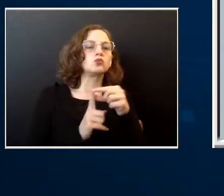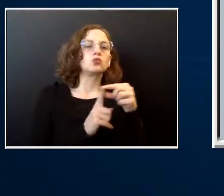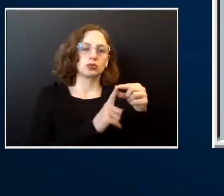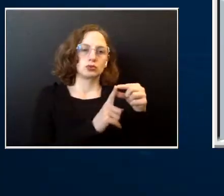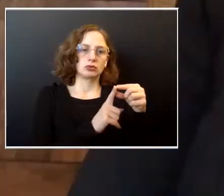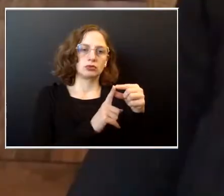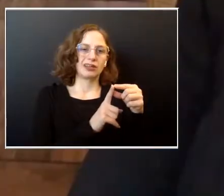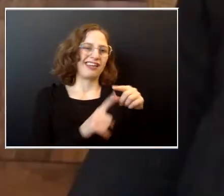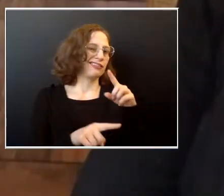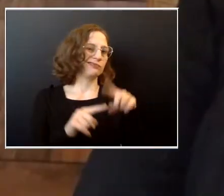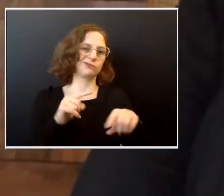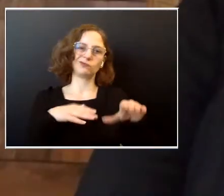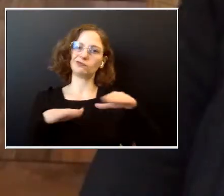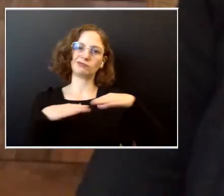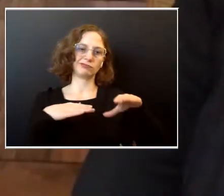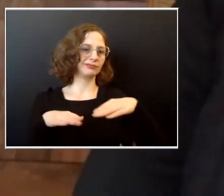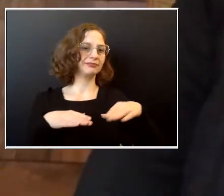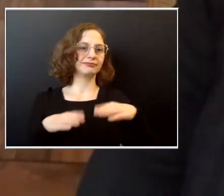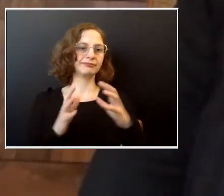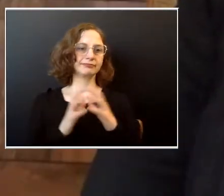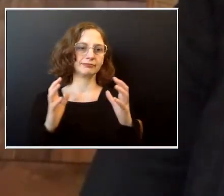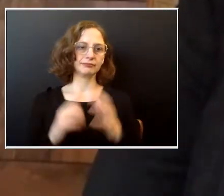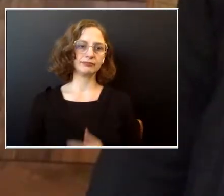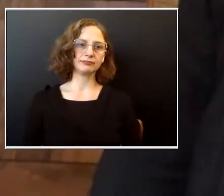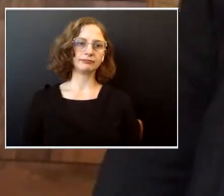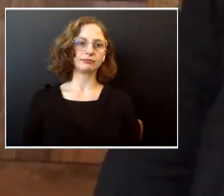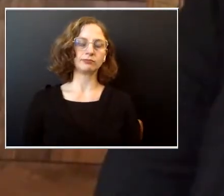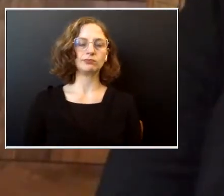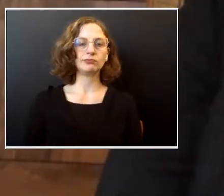walk very much.